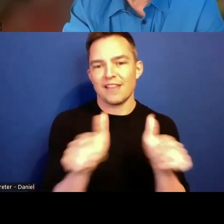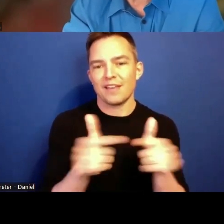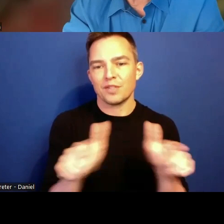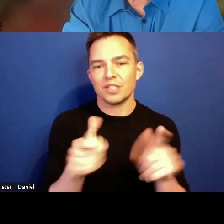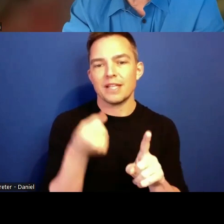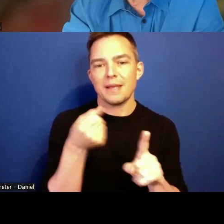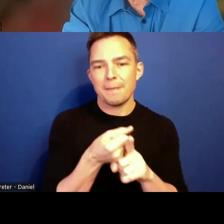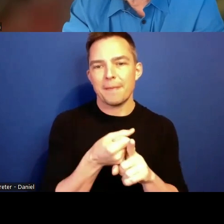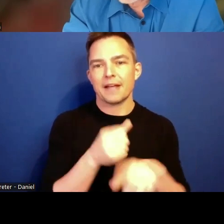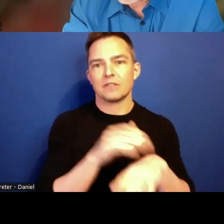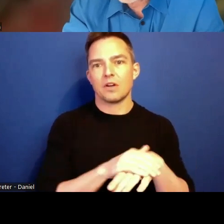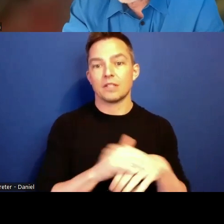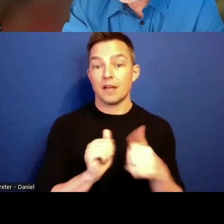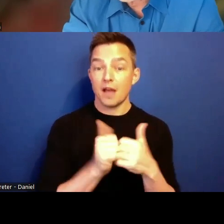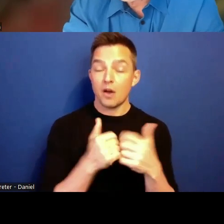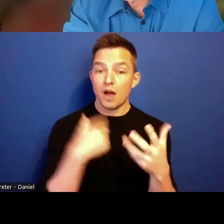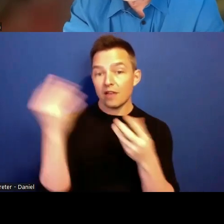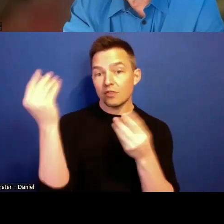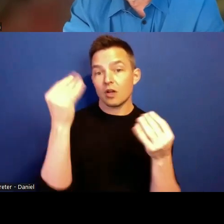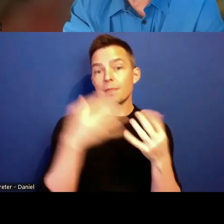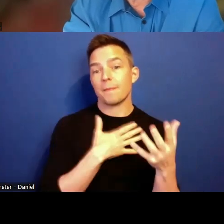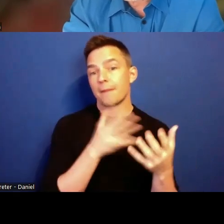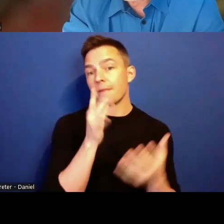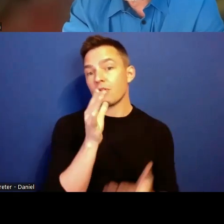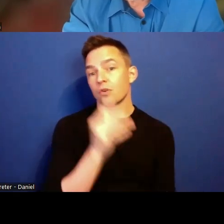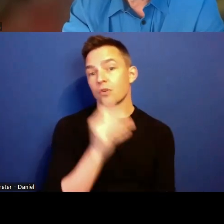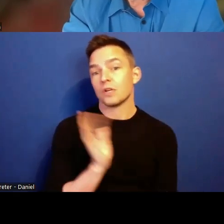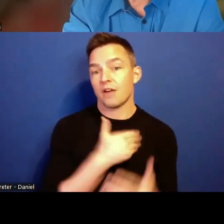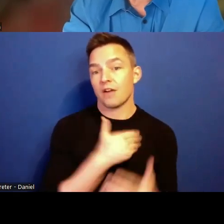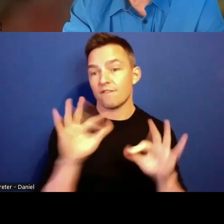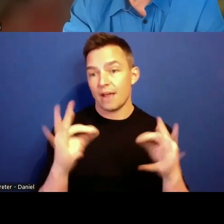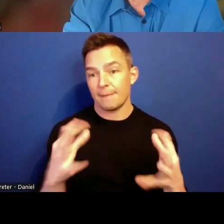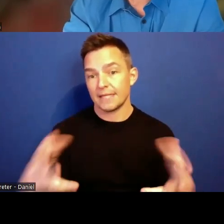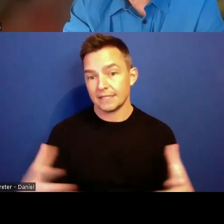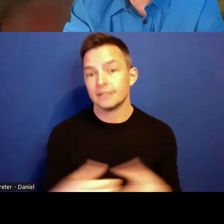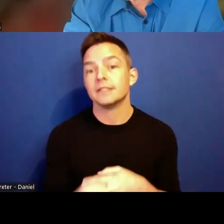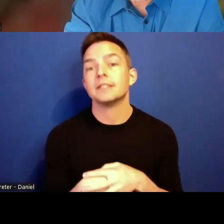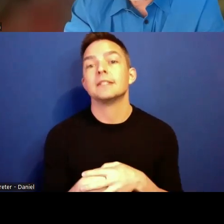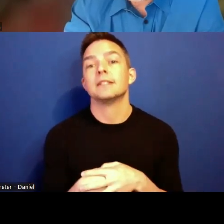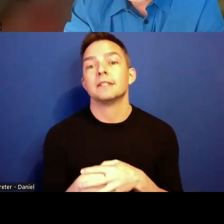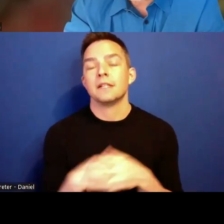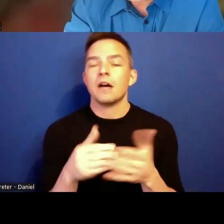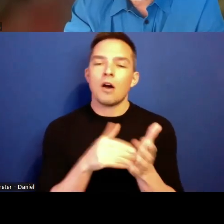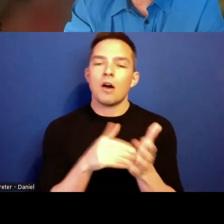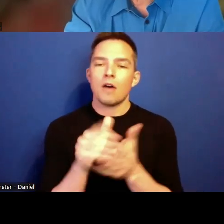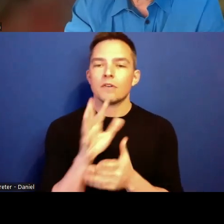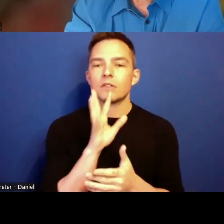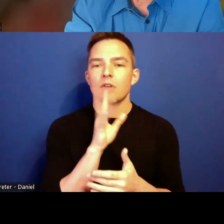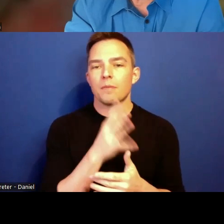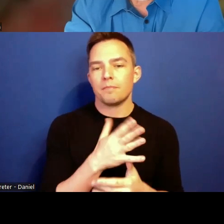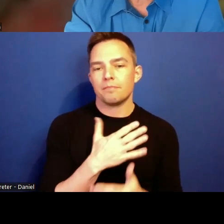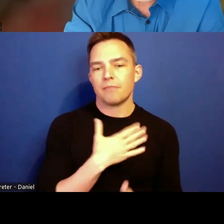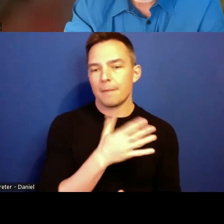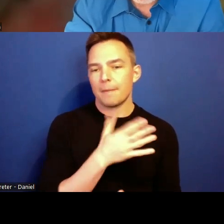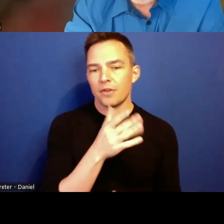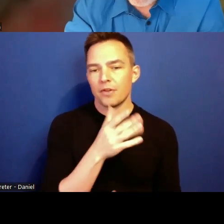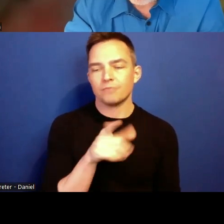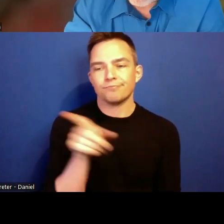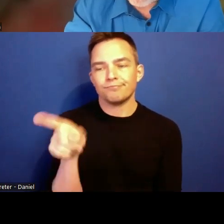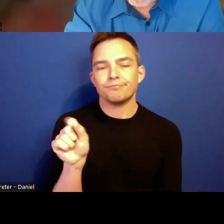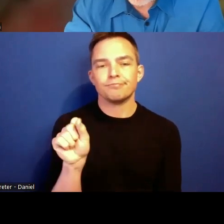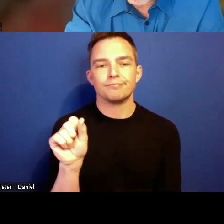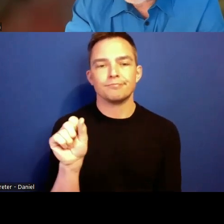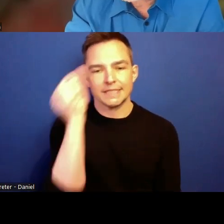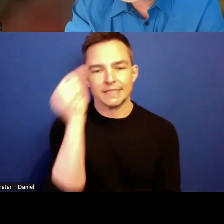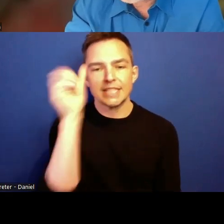was having on the way I thought about my mother and our family. I often called my mother a schizophrenic, or I would talk